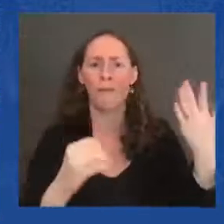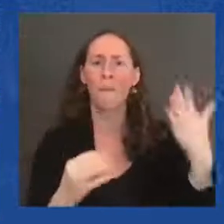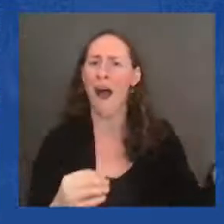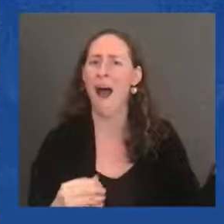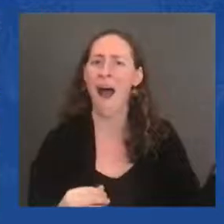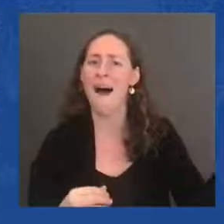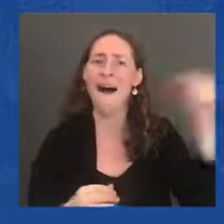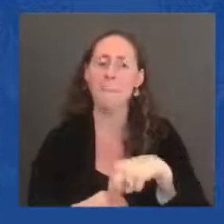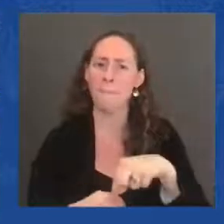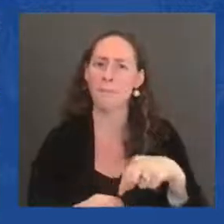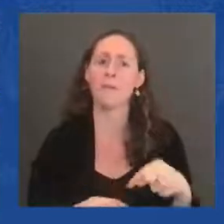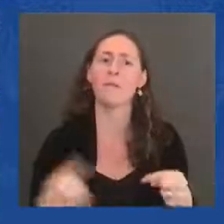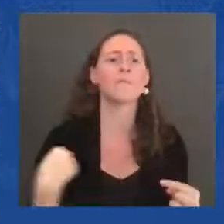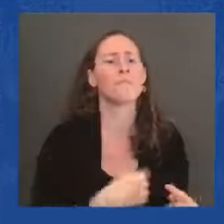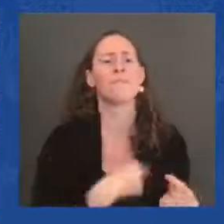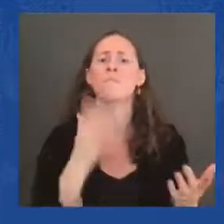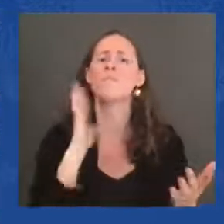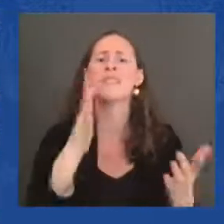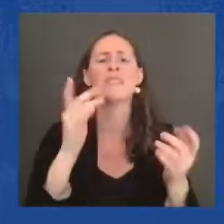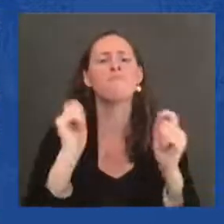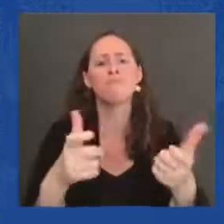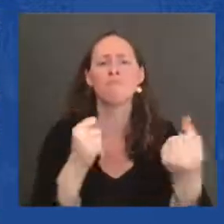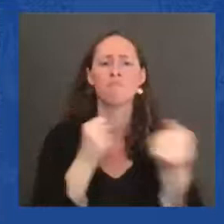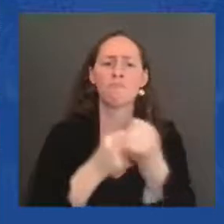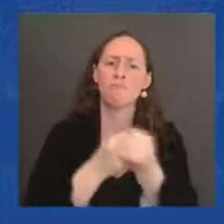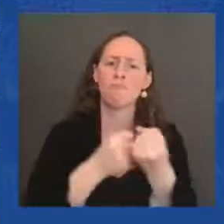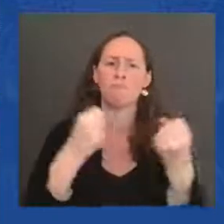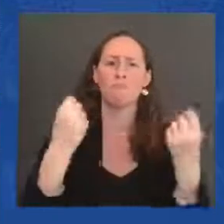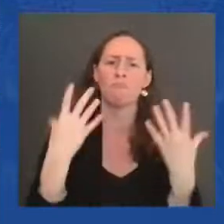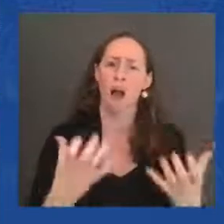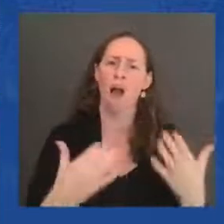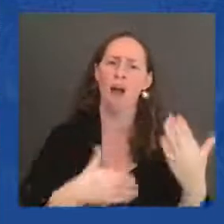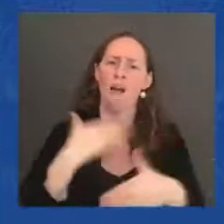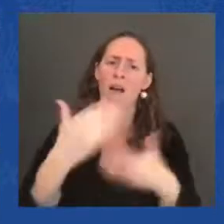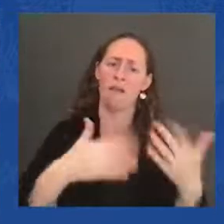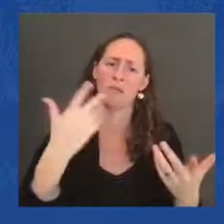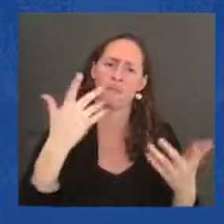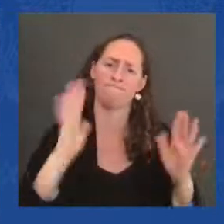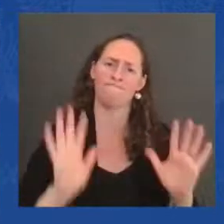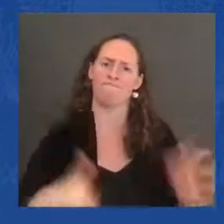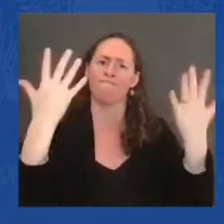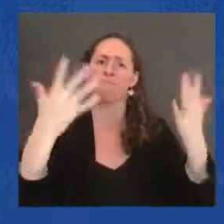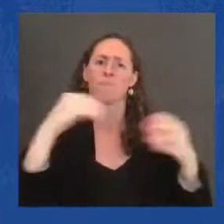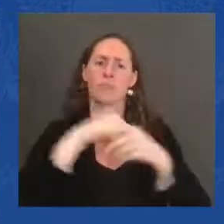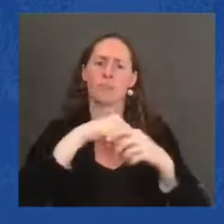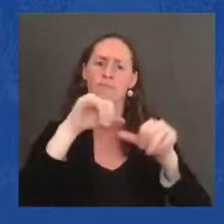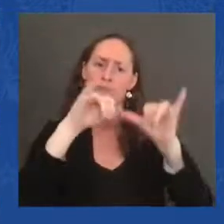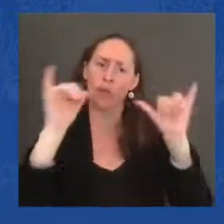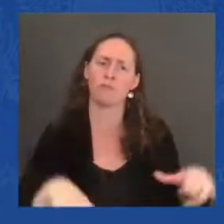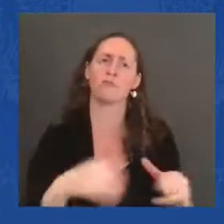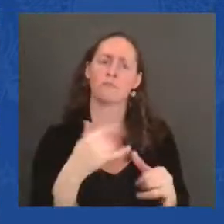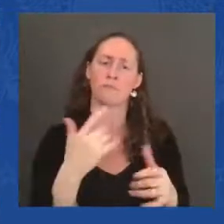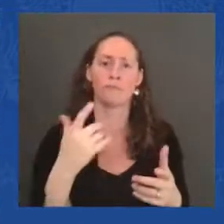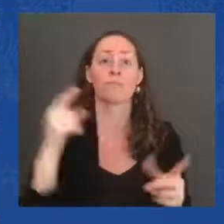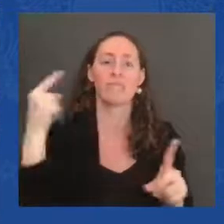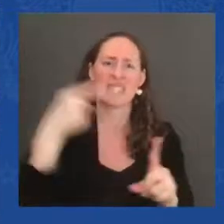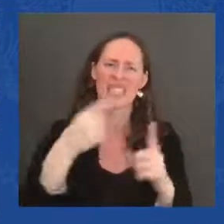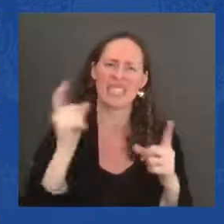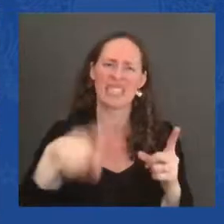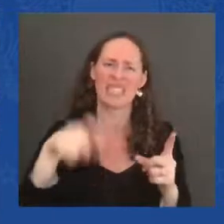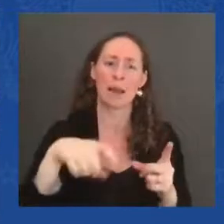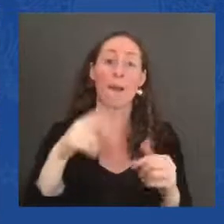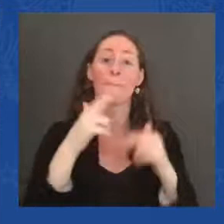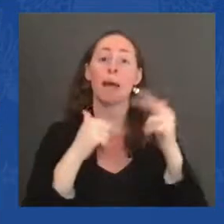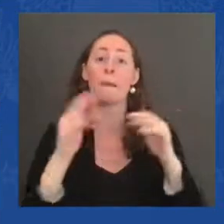build back, we can build back better than it was before. And it literally provides